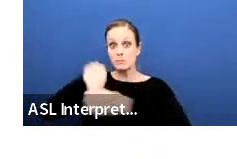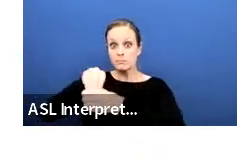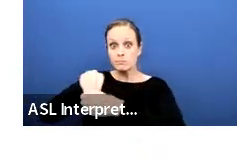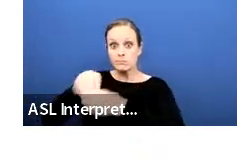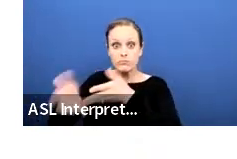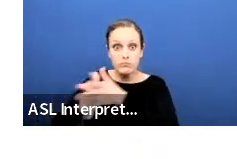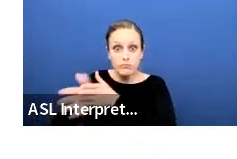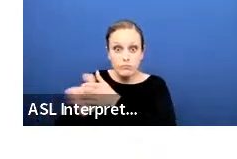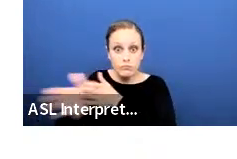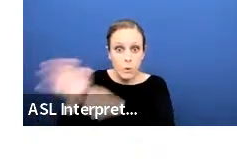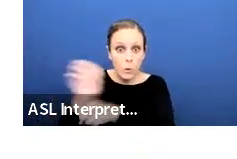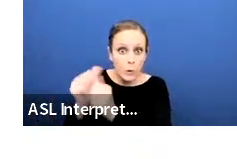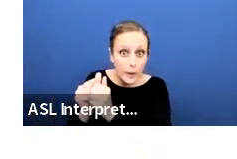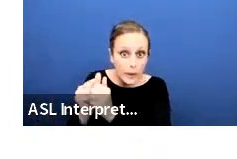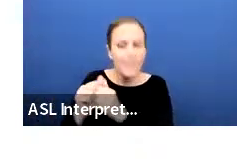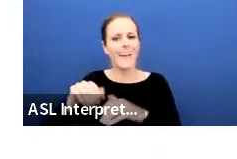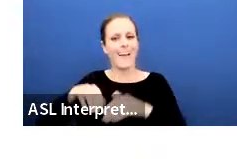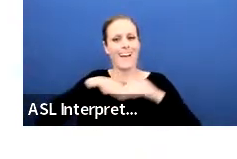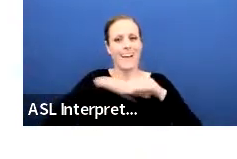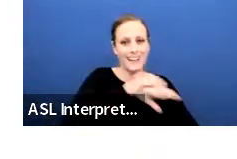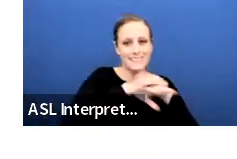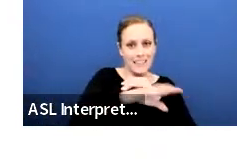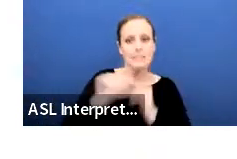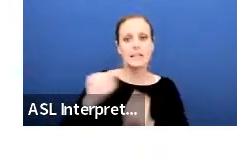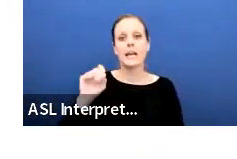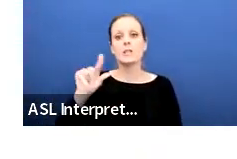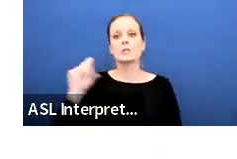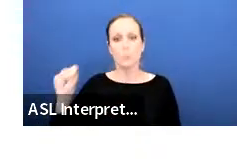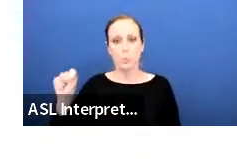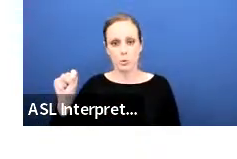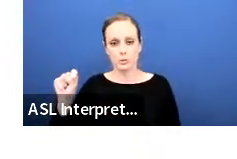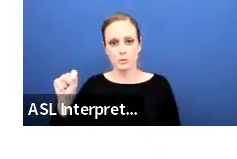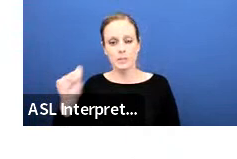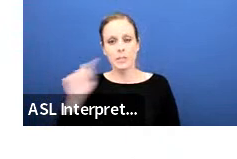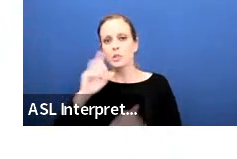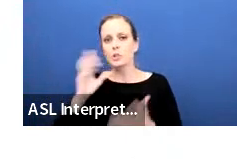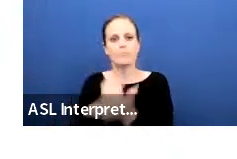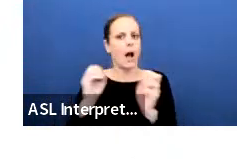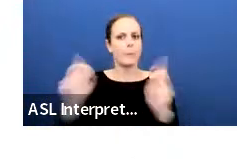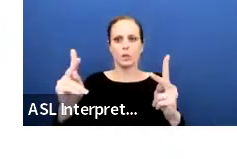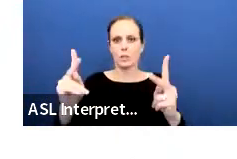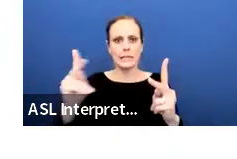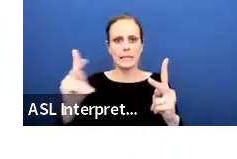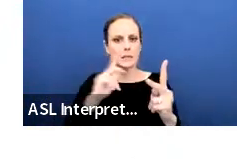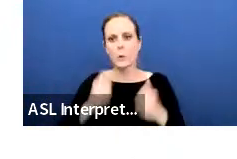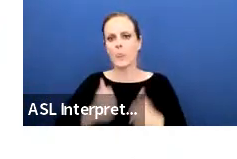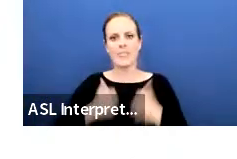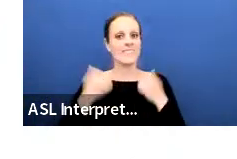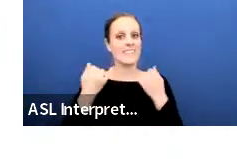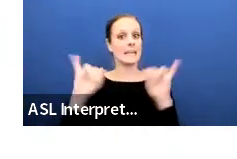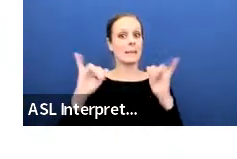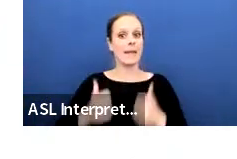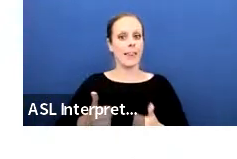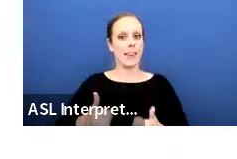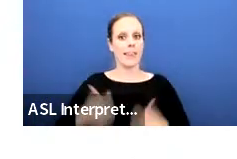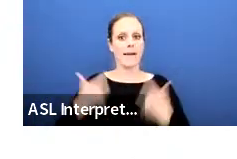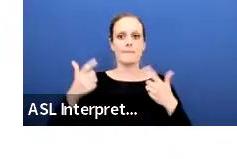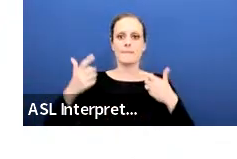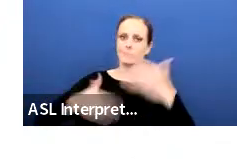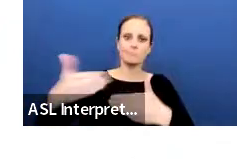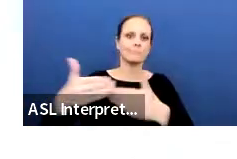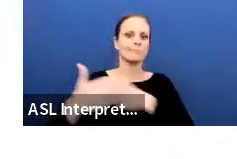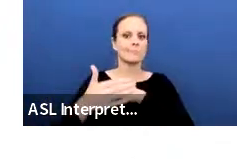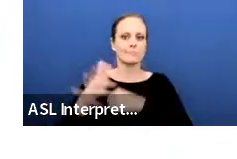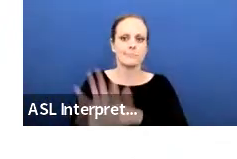to create the opportunity to live an independent life throughout the county. With the